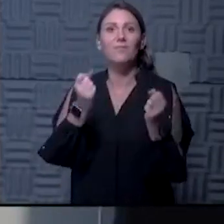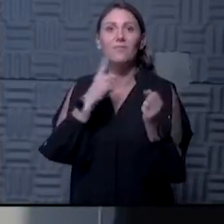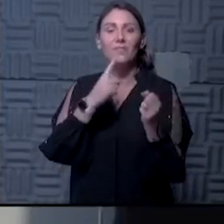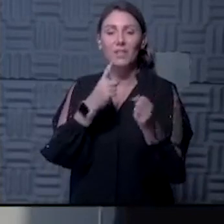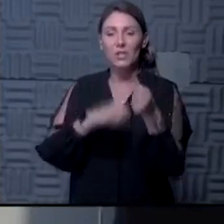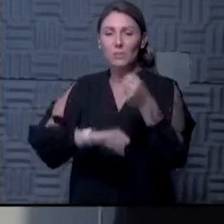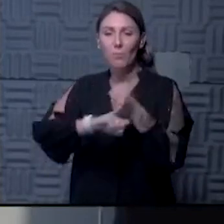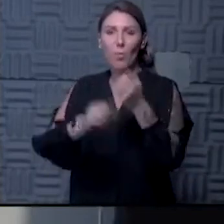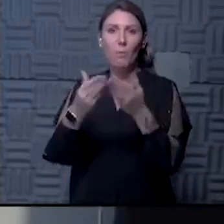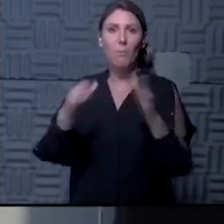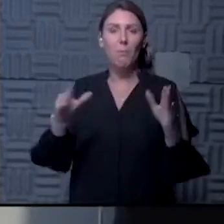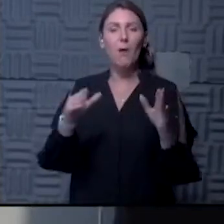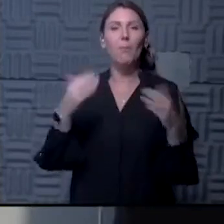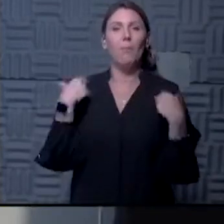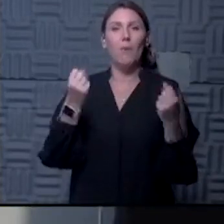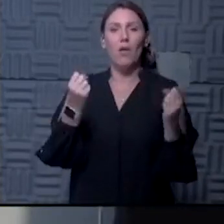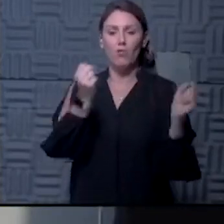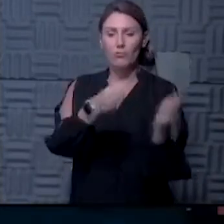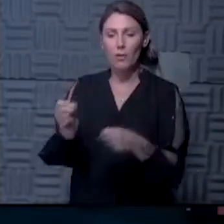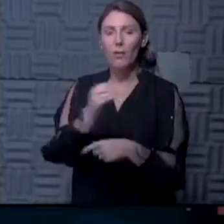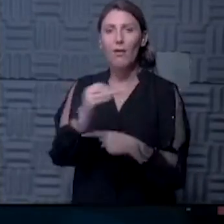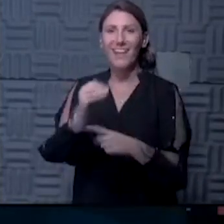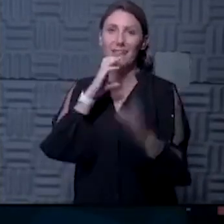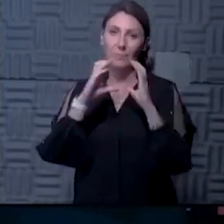health strategies and through communications.